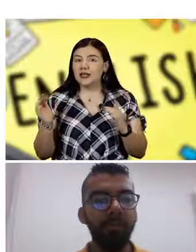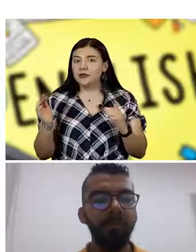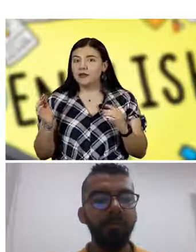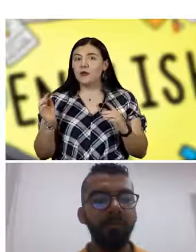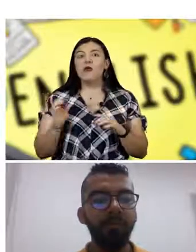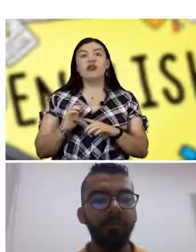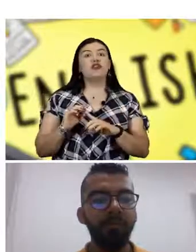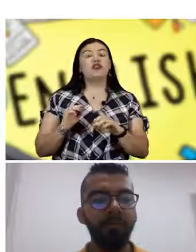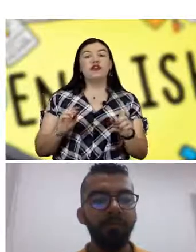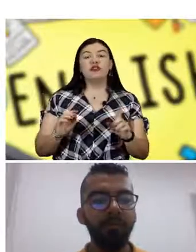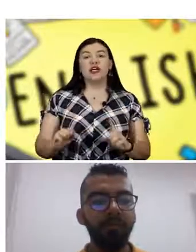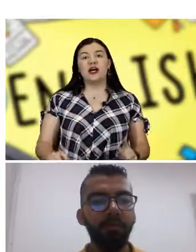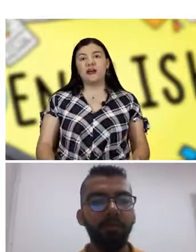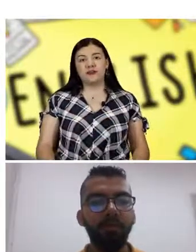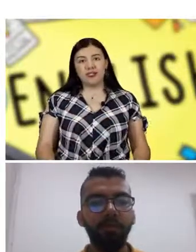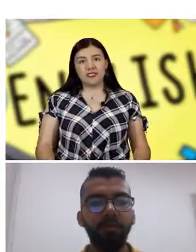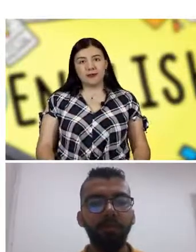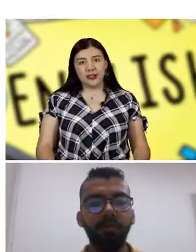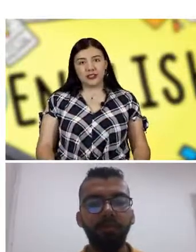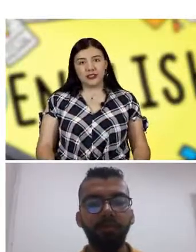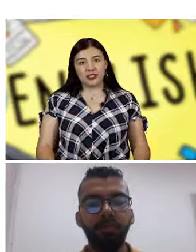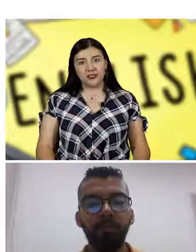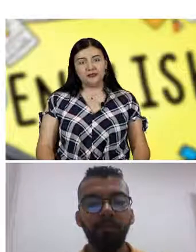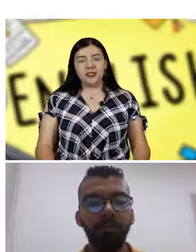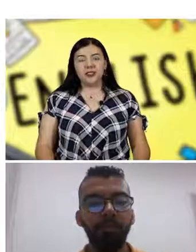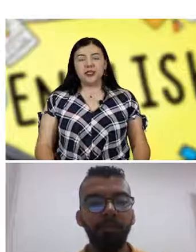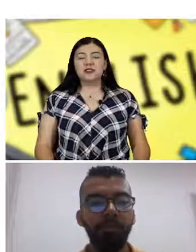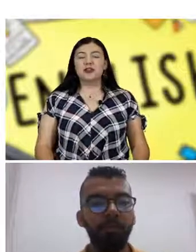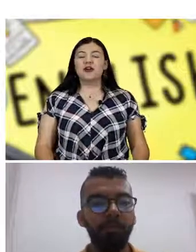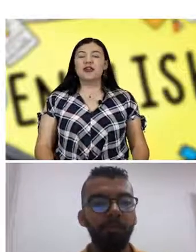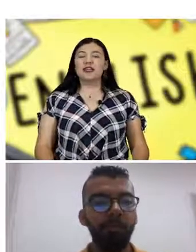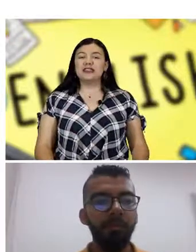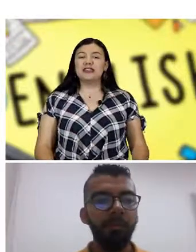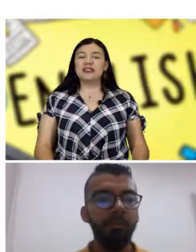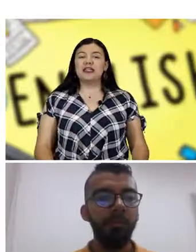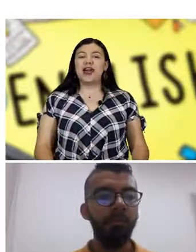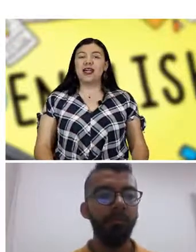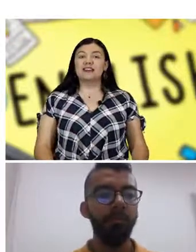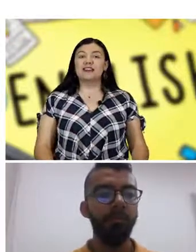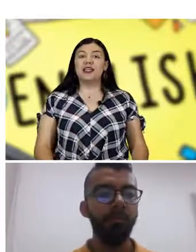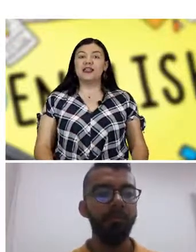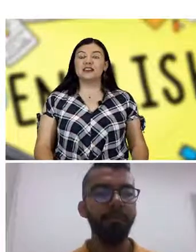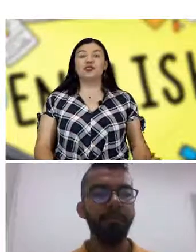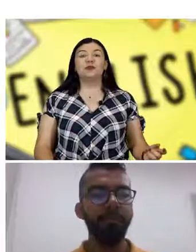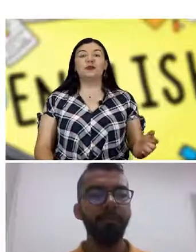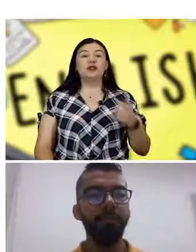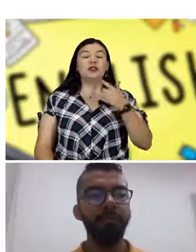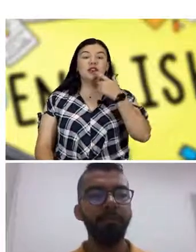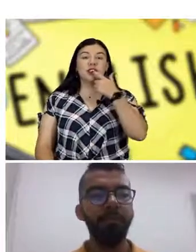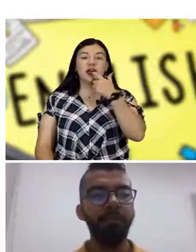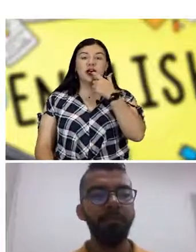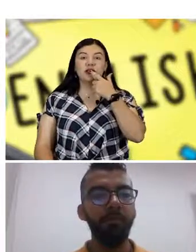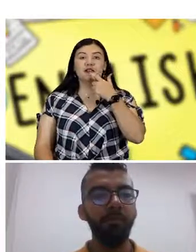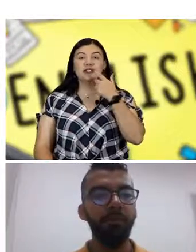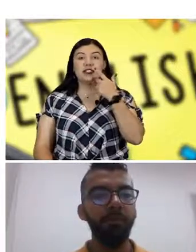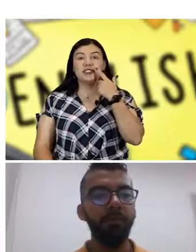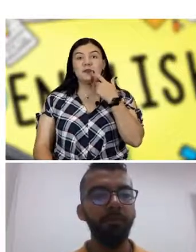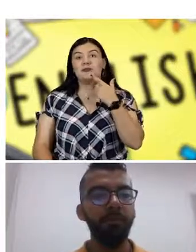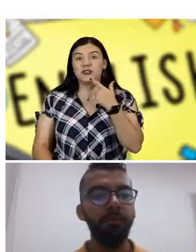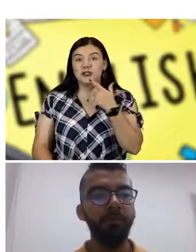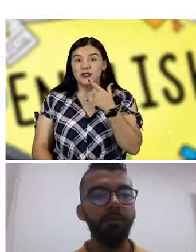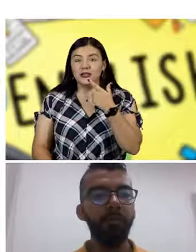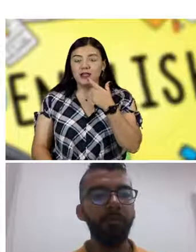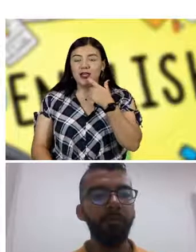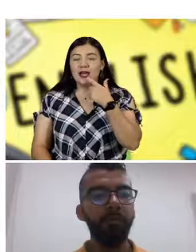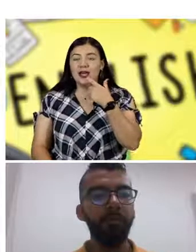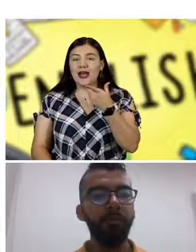a sound that we don't have in Spanish, yeah? So it is like this. You put your tongue, the tip